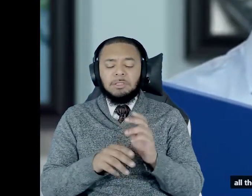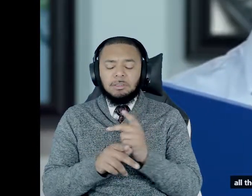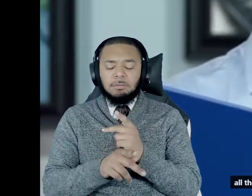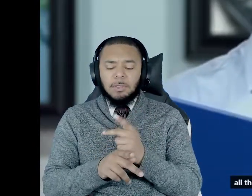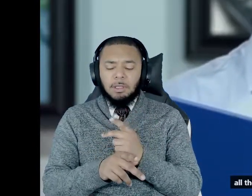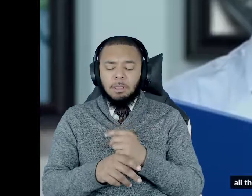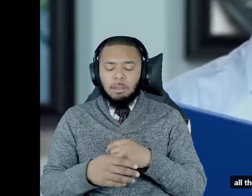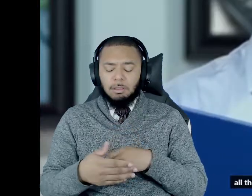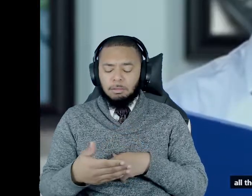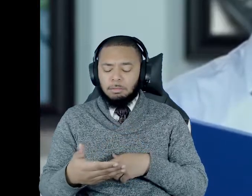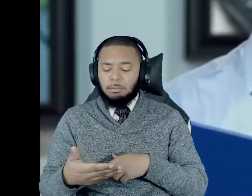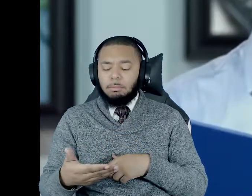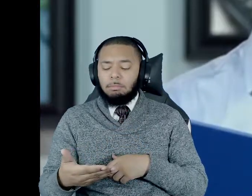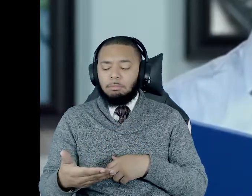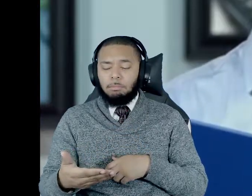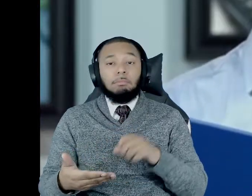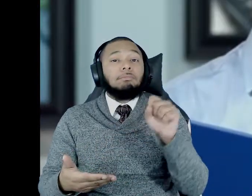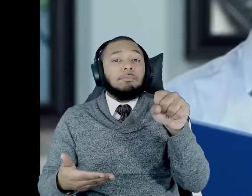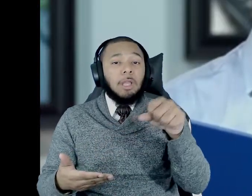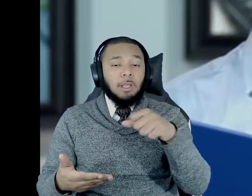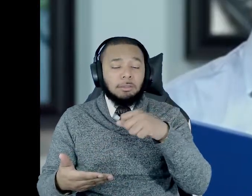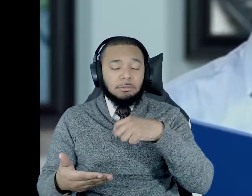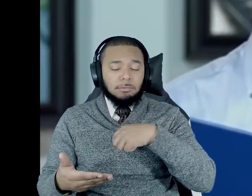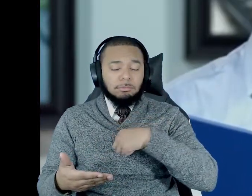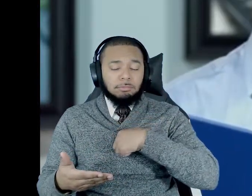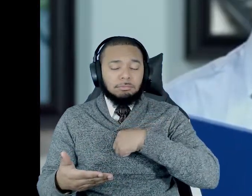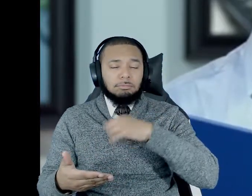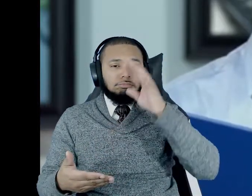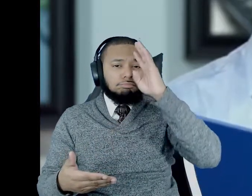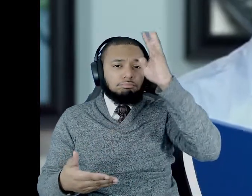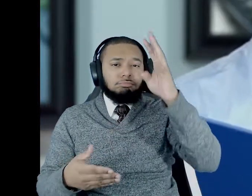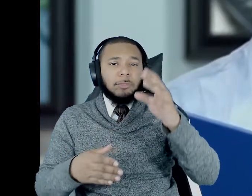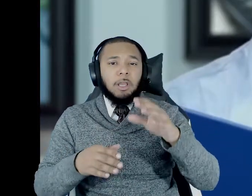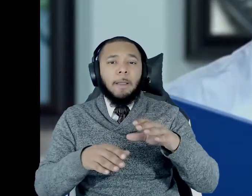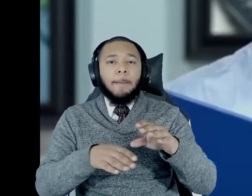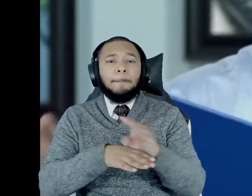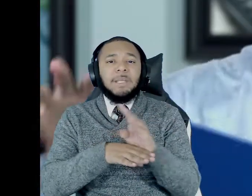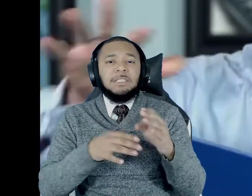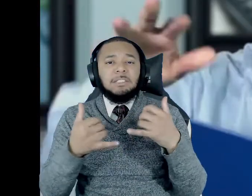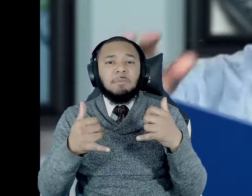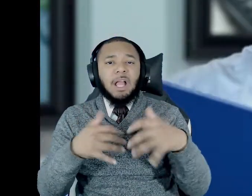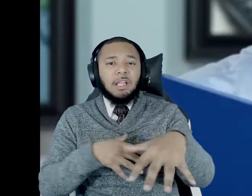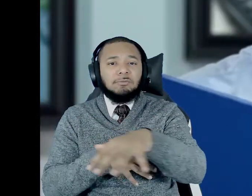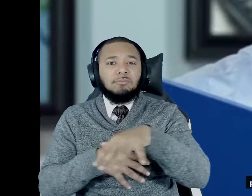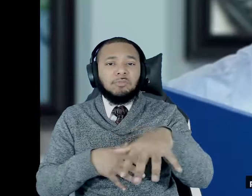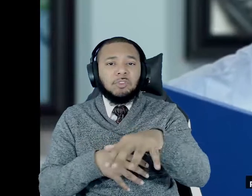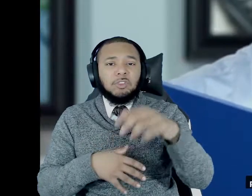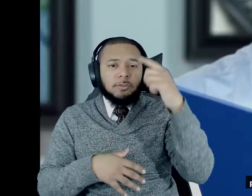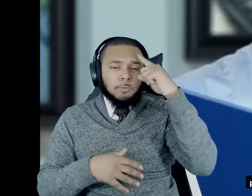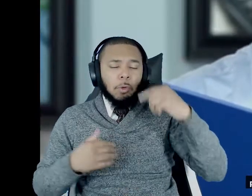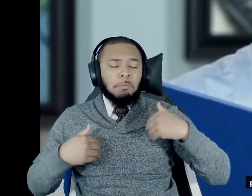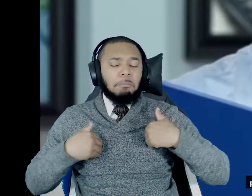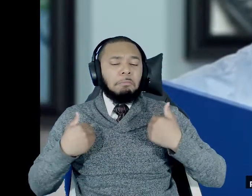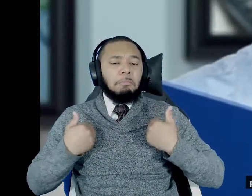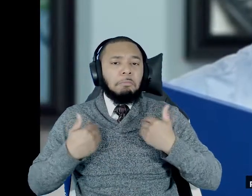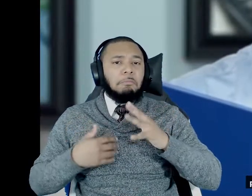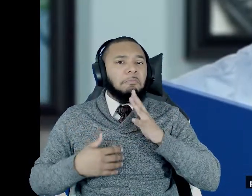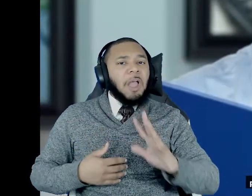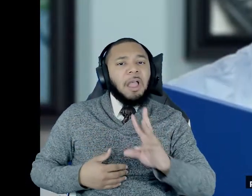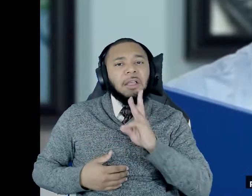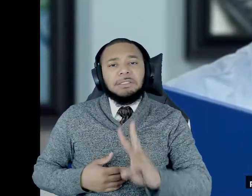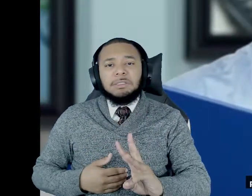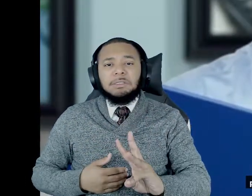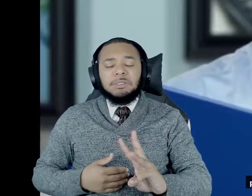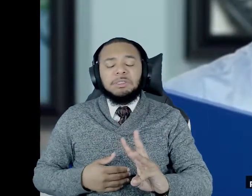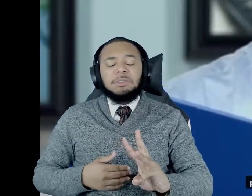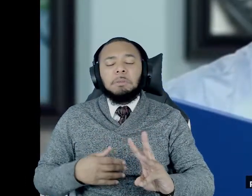Let's see. Yes, I created a children's play park called Business Math, where all the tiny little 5- and 6-year-olds can play